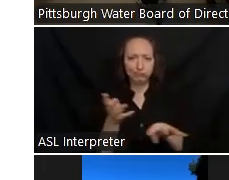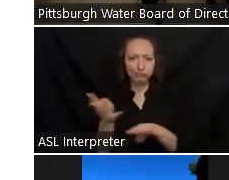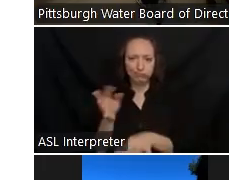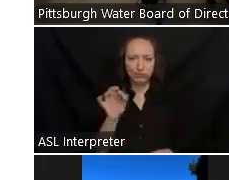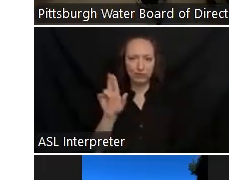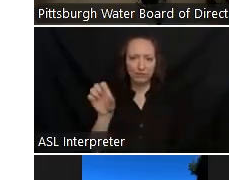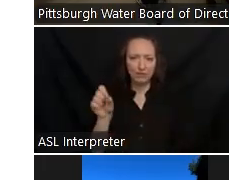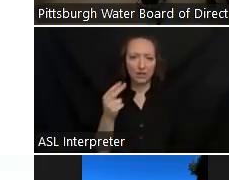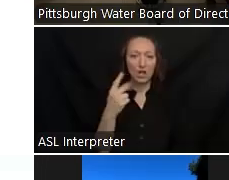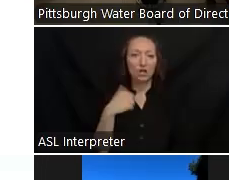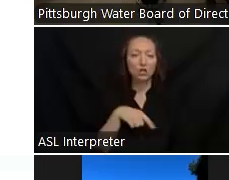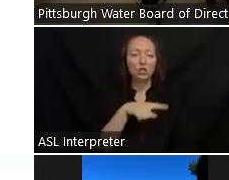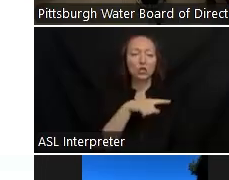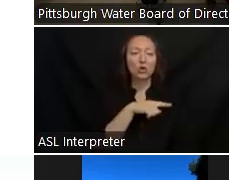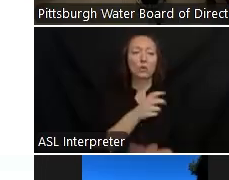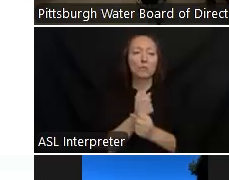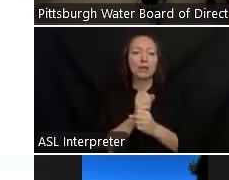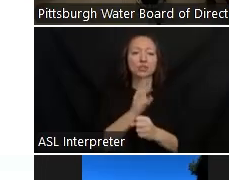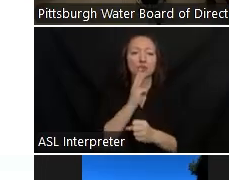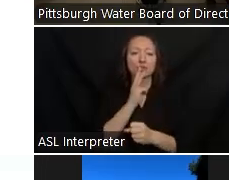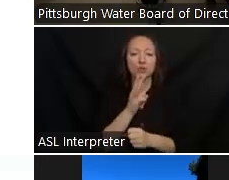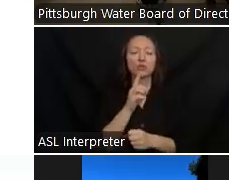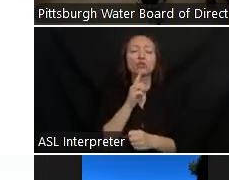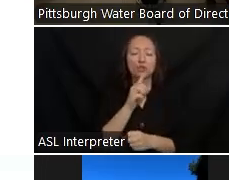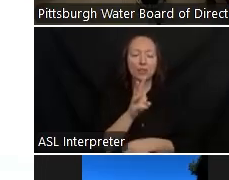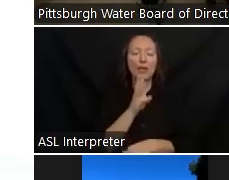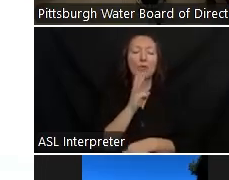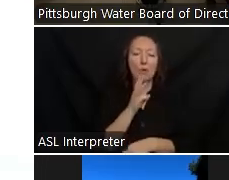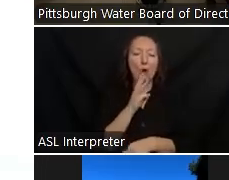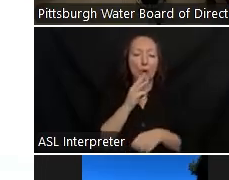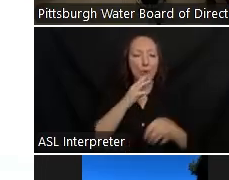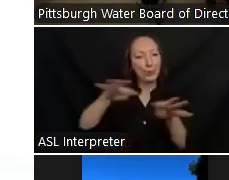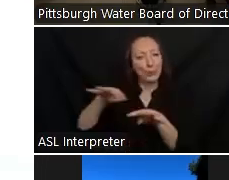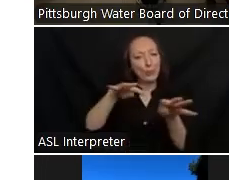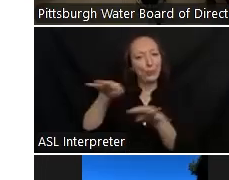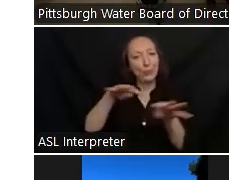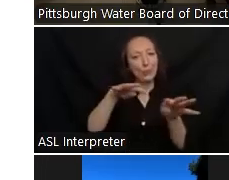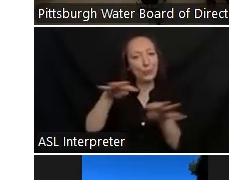water through the distribution system to help flush out accumulated sediment in the